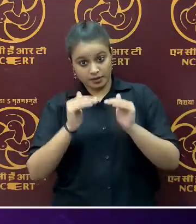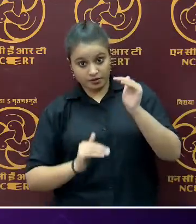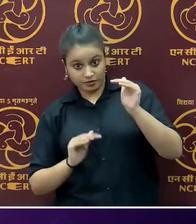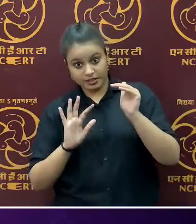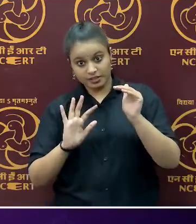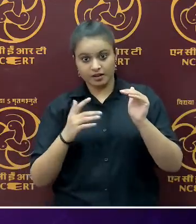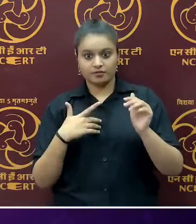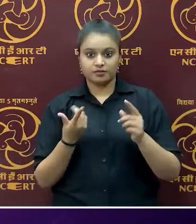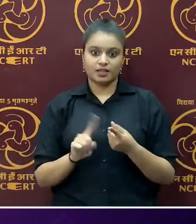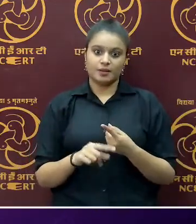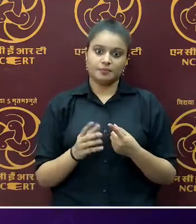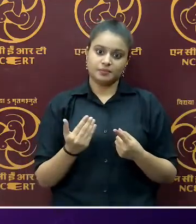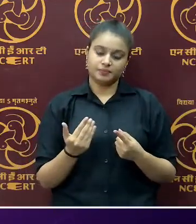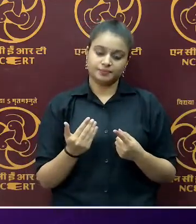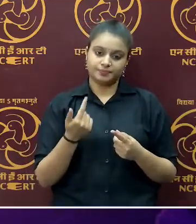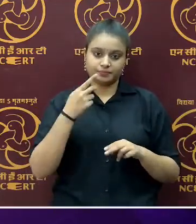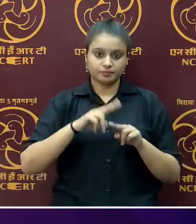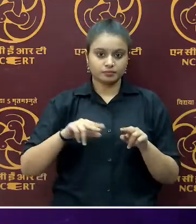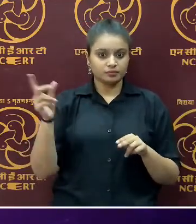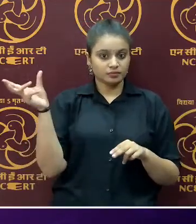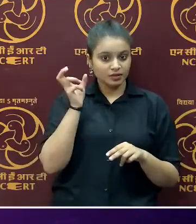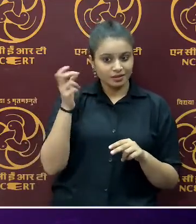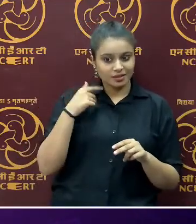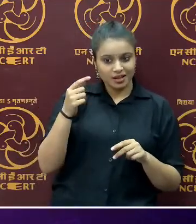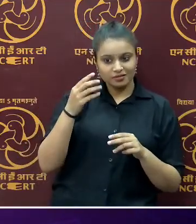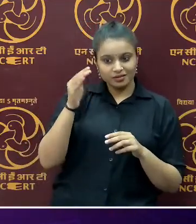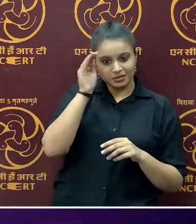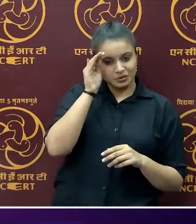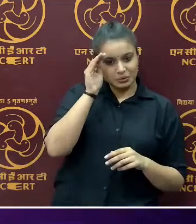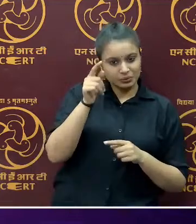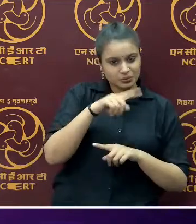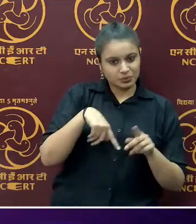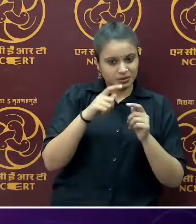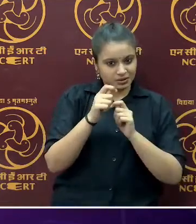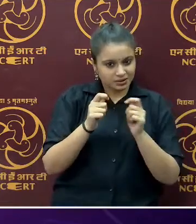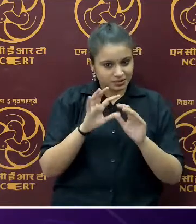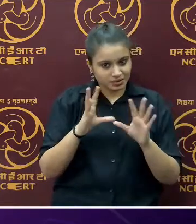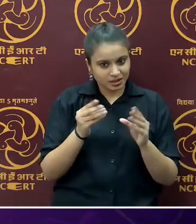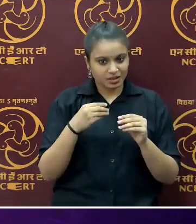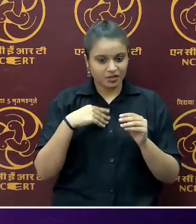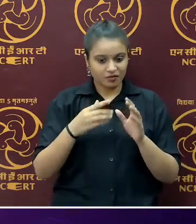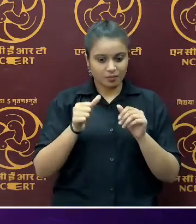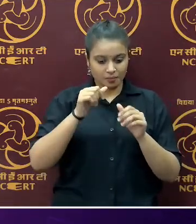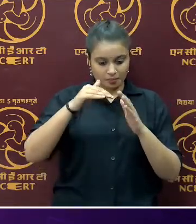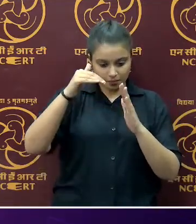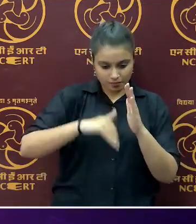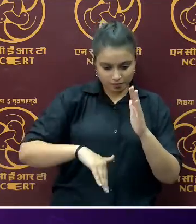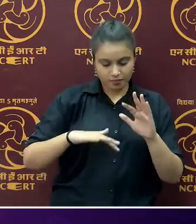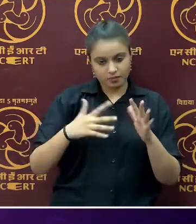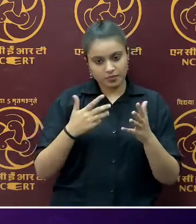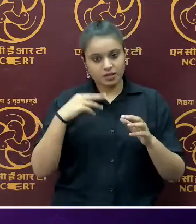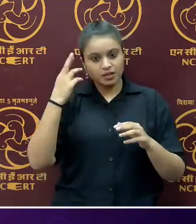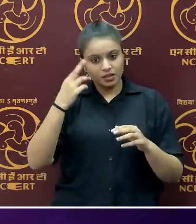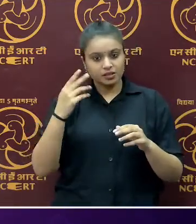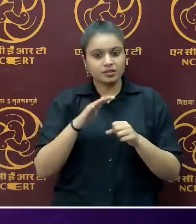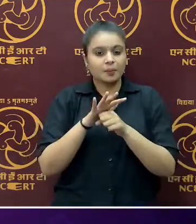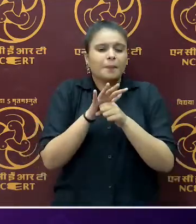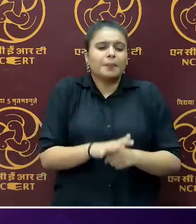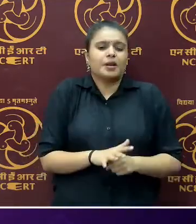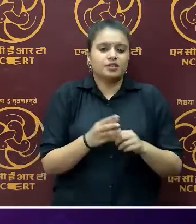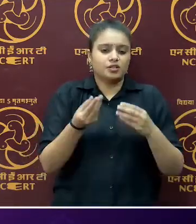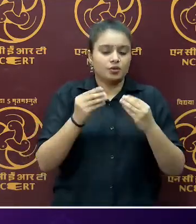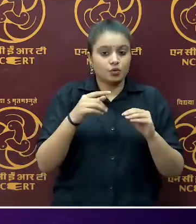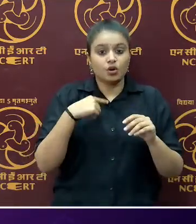happen. Something will happen, because we have heard in the news that something goes inside the water, it got crushed because of pressure. Yes, and also